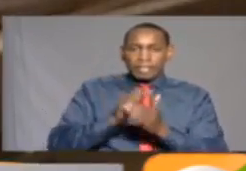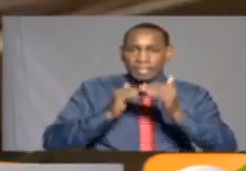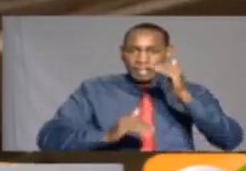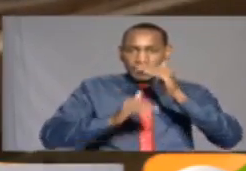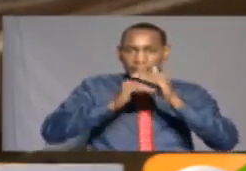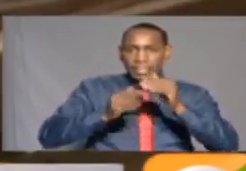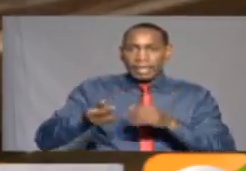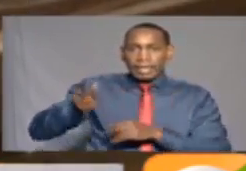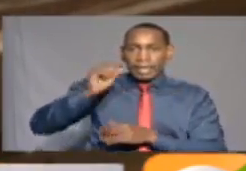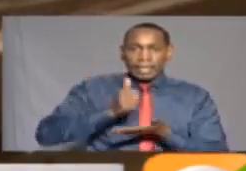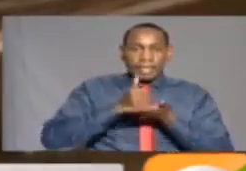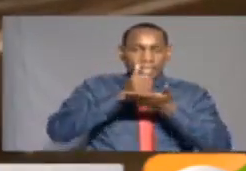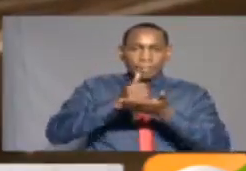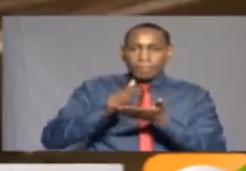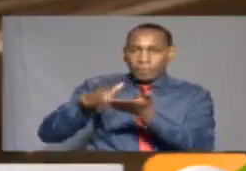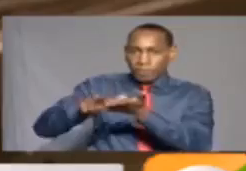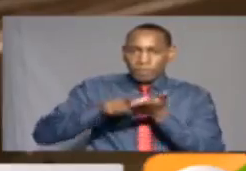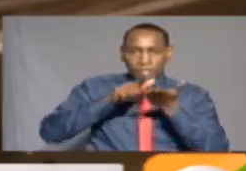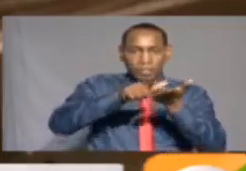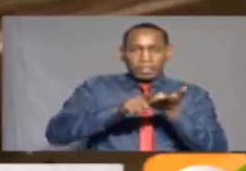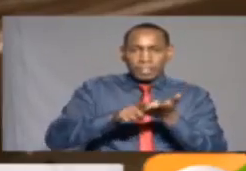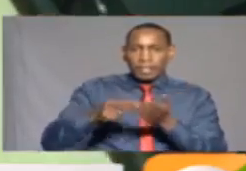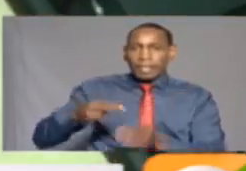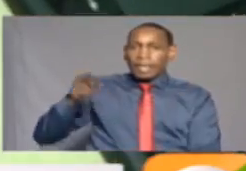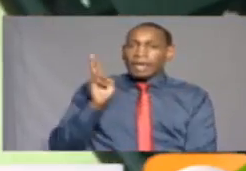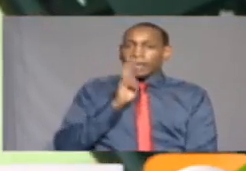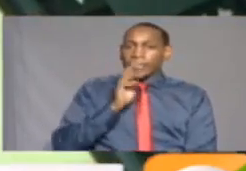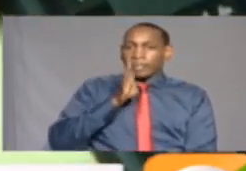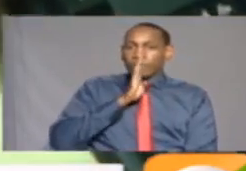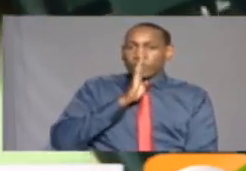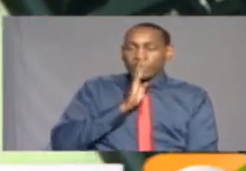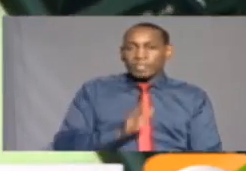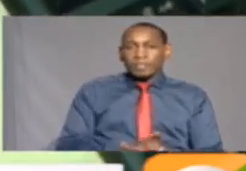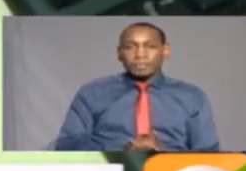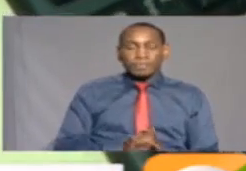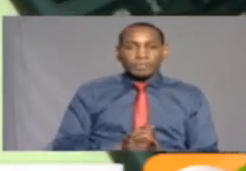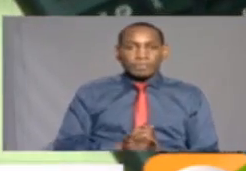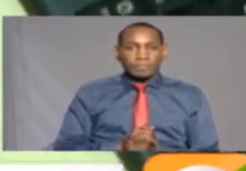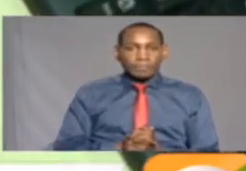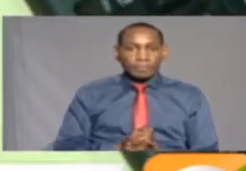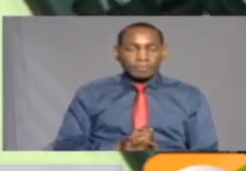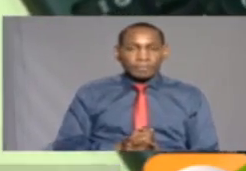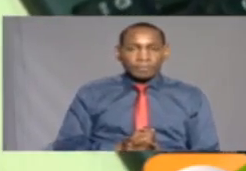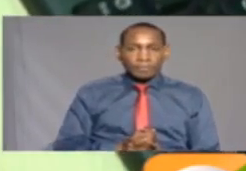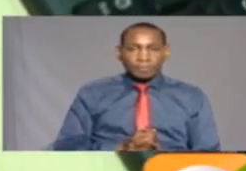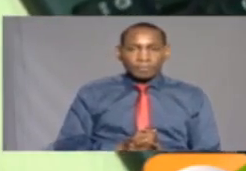enough to facilitate lending to high-risk borrowers. Faisal Ahmed, Citizen TV.